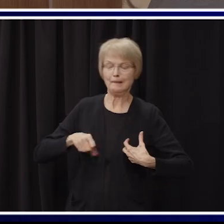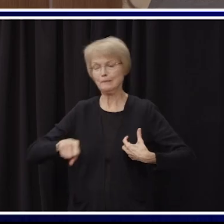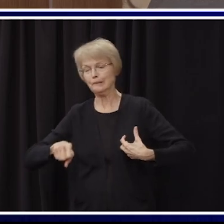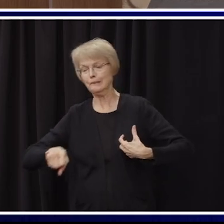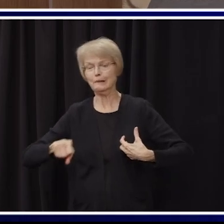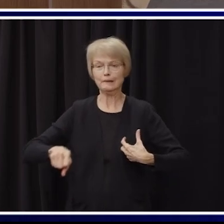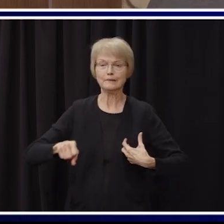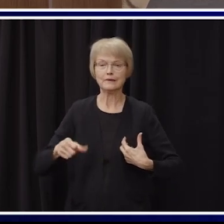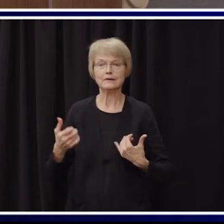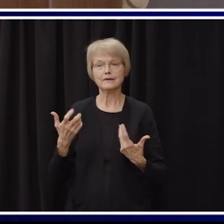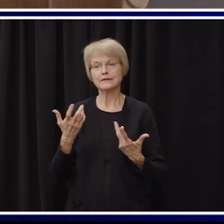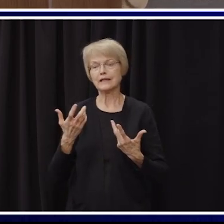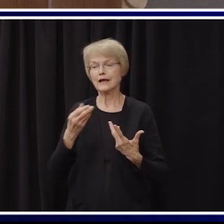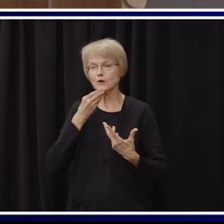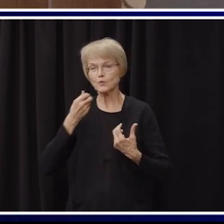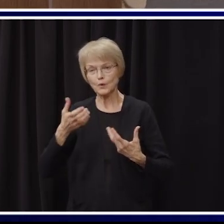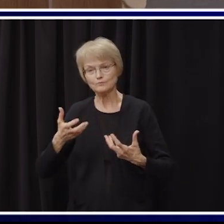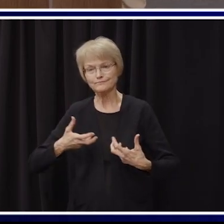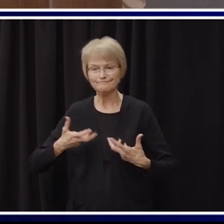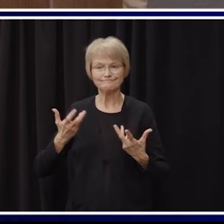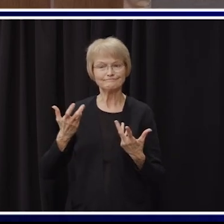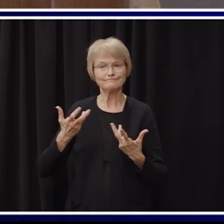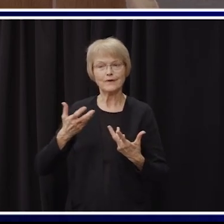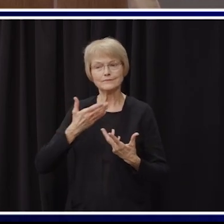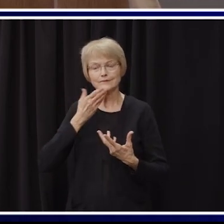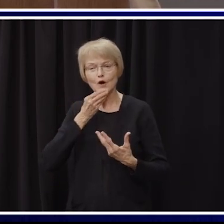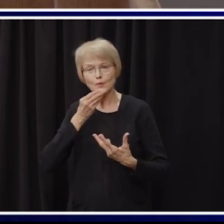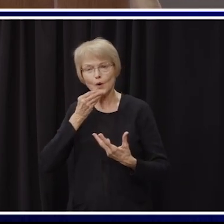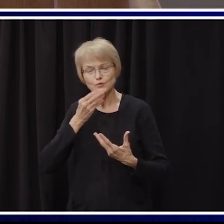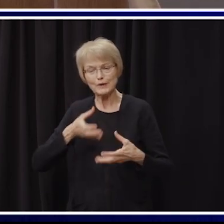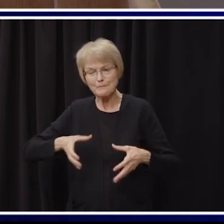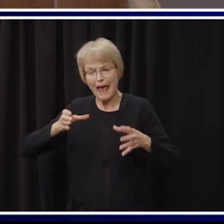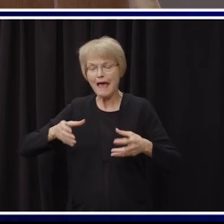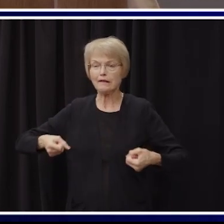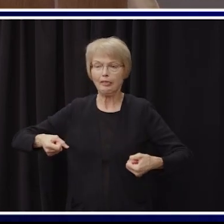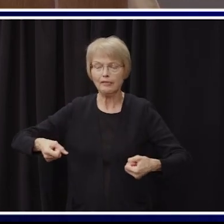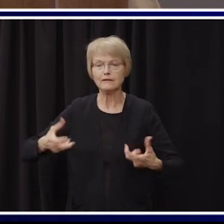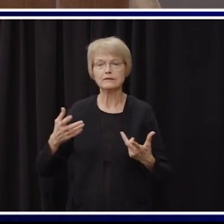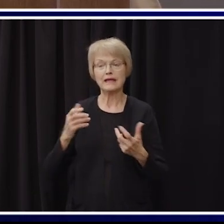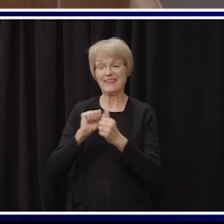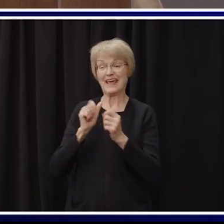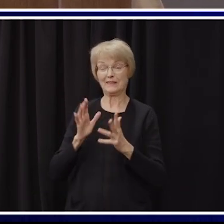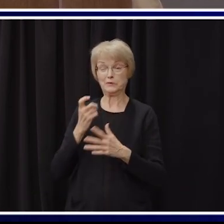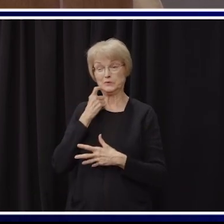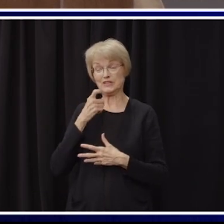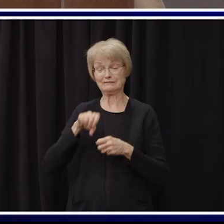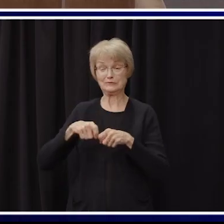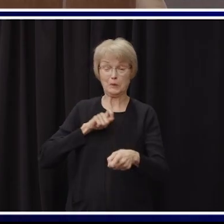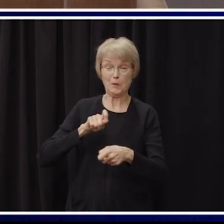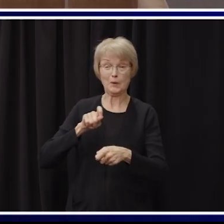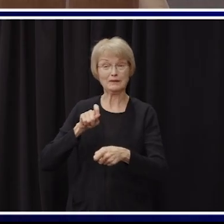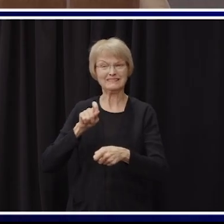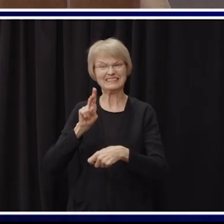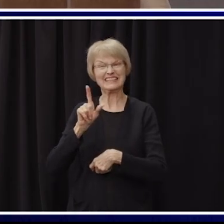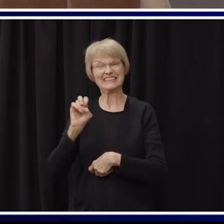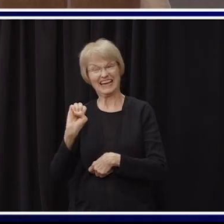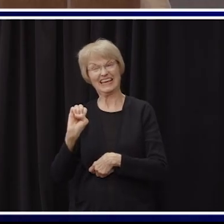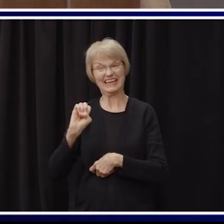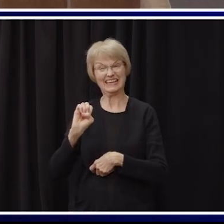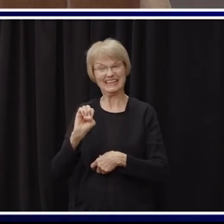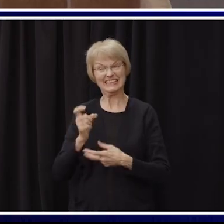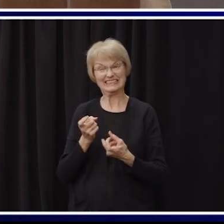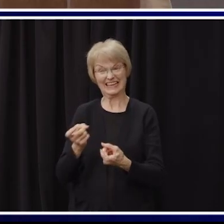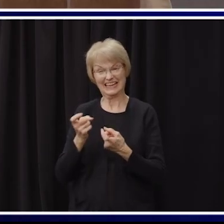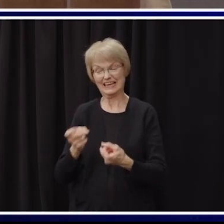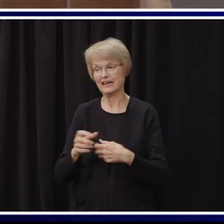stroller, maybe trying to carry groceries in. It's the athlete who just tore his knee out on the ski slope. It's someone